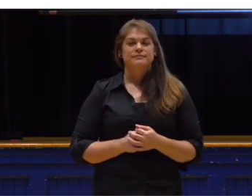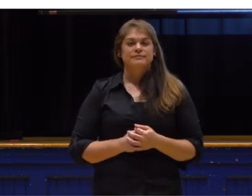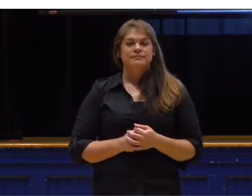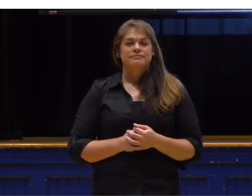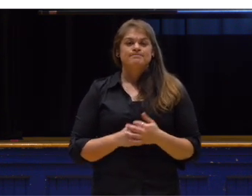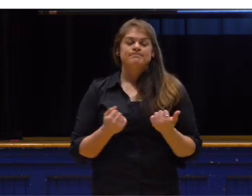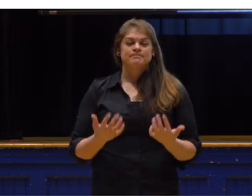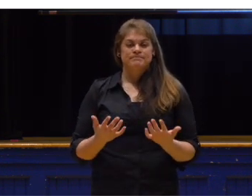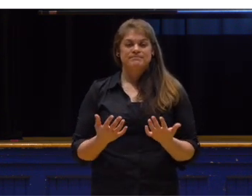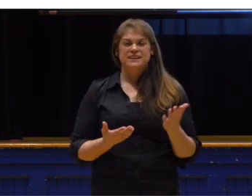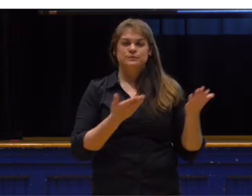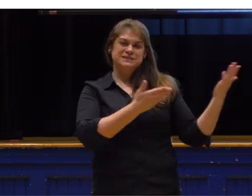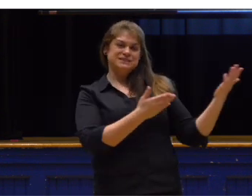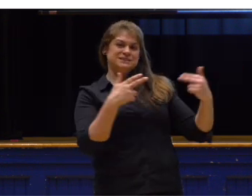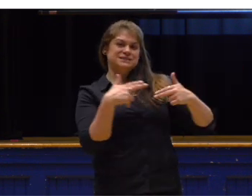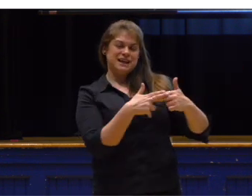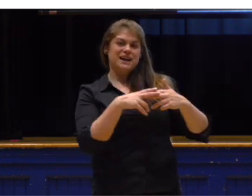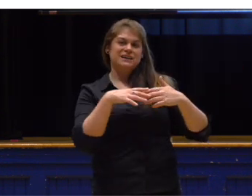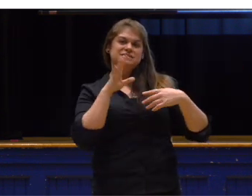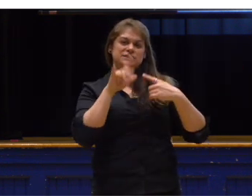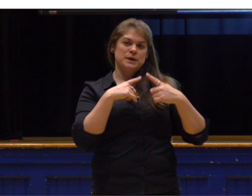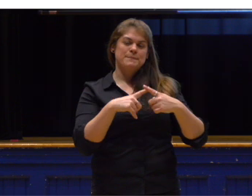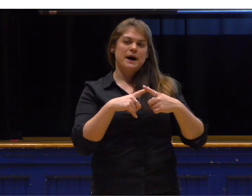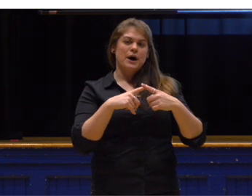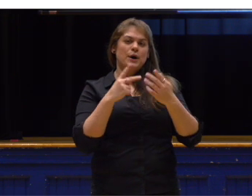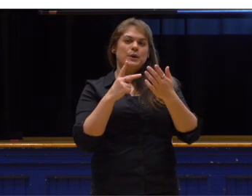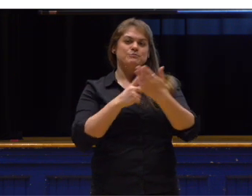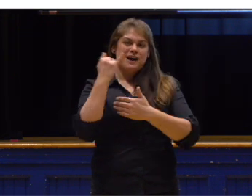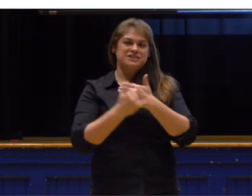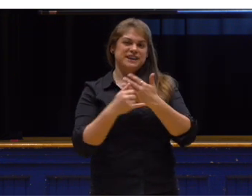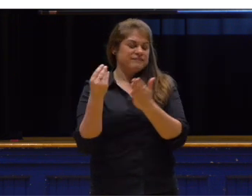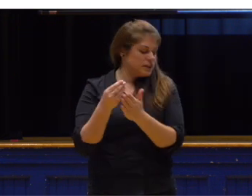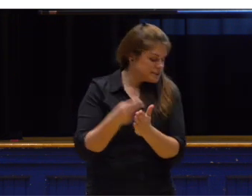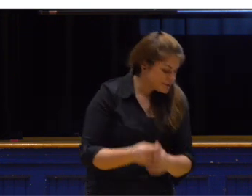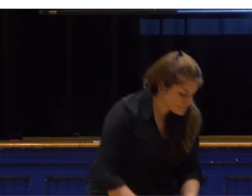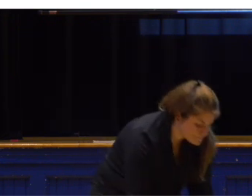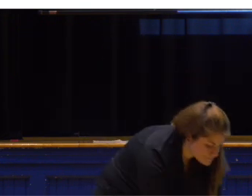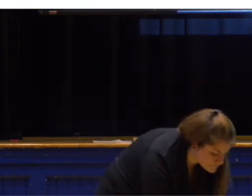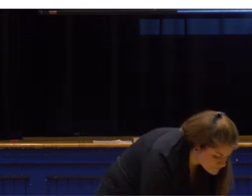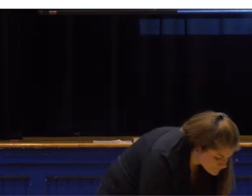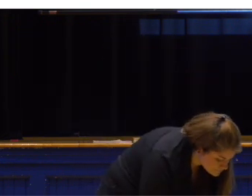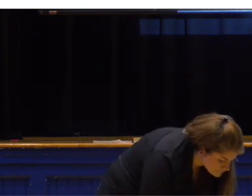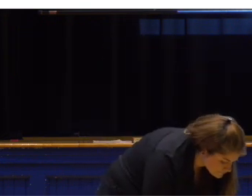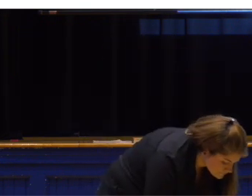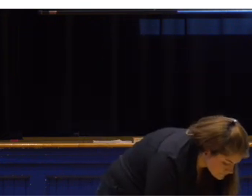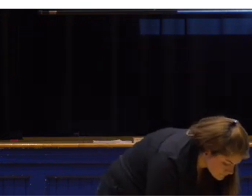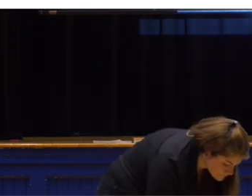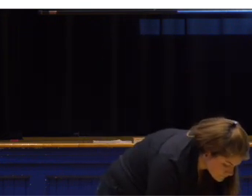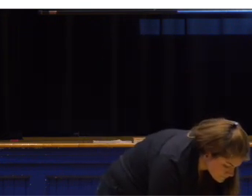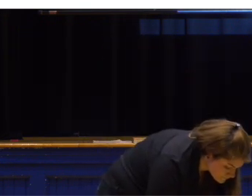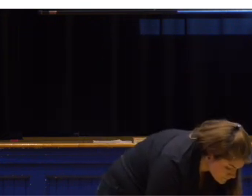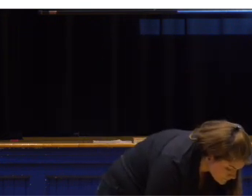So this slide deals with the project funding. As Billy stated earlier, the contract was awarded to Baltazar